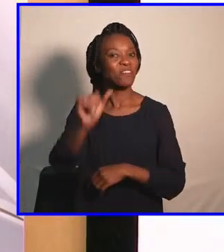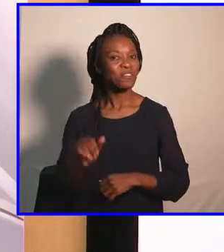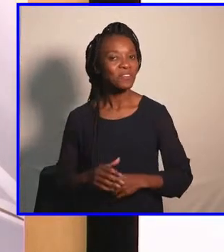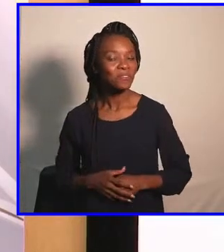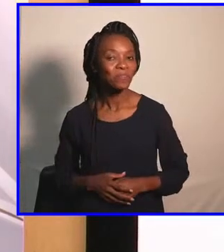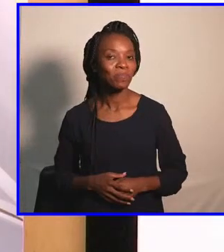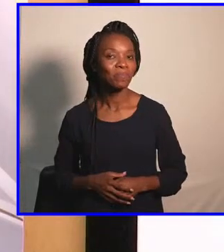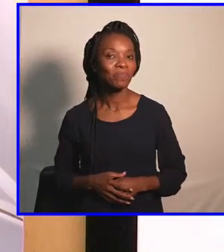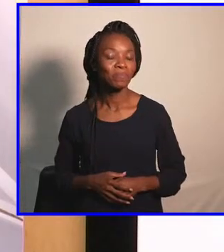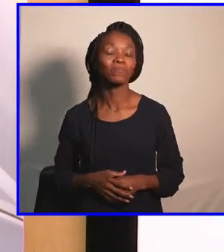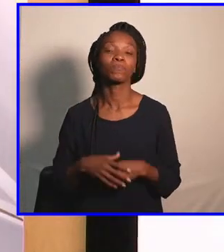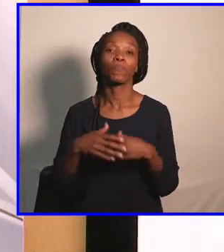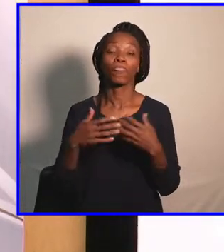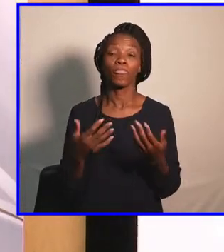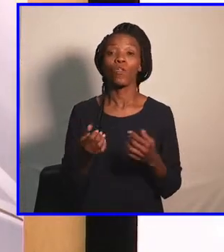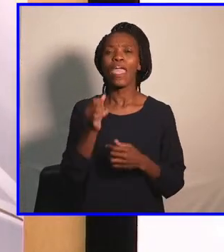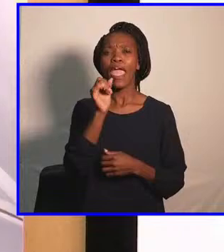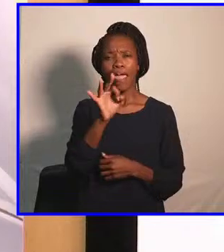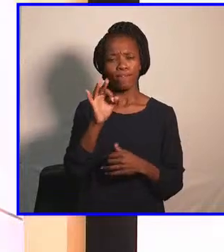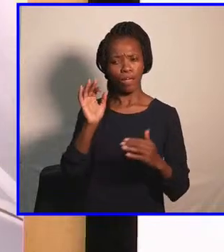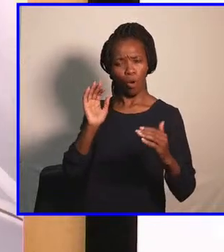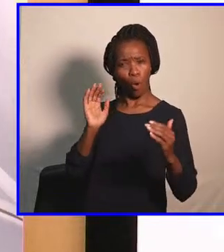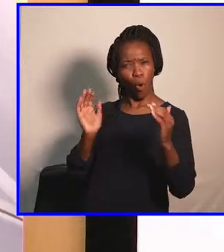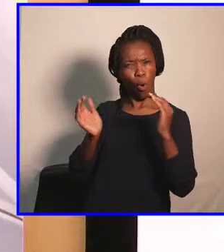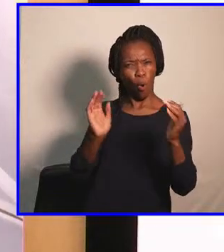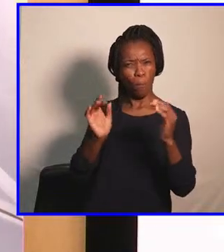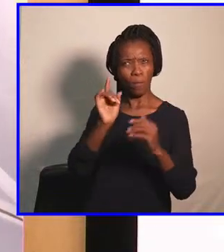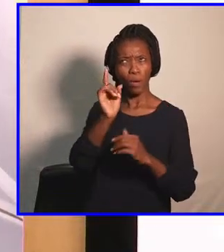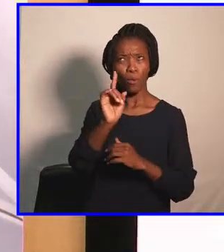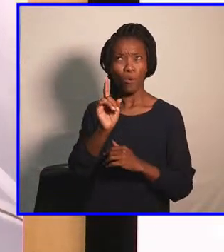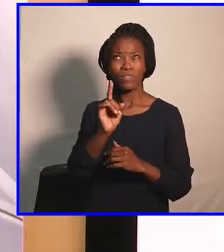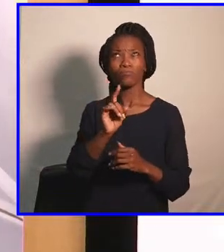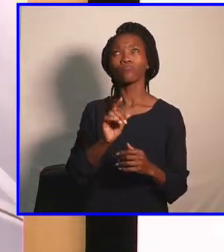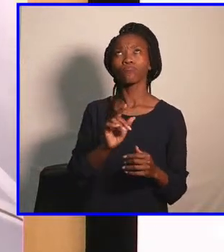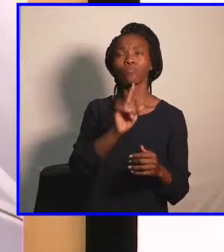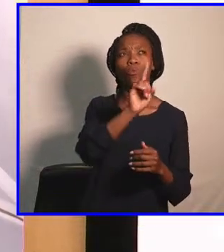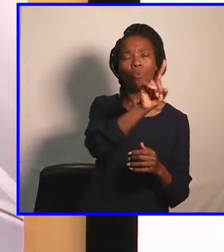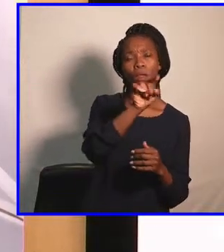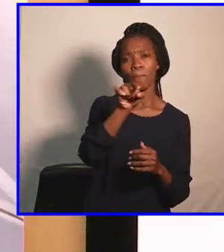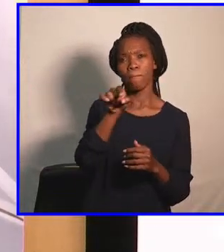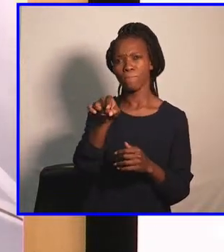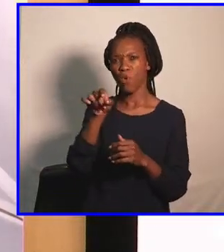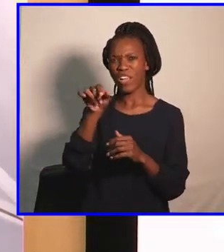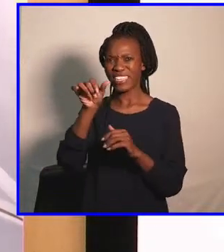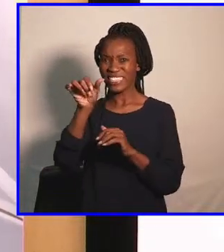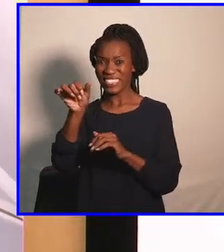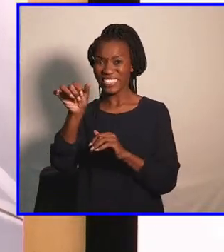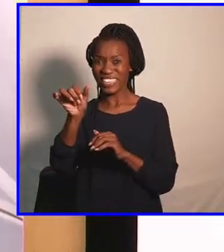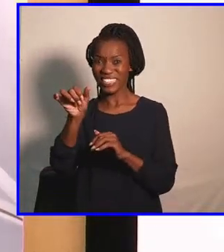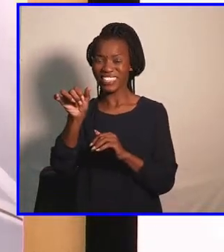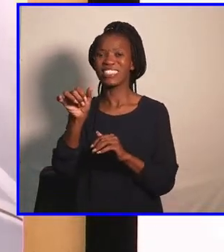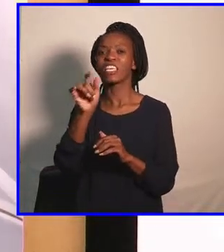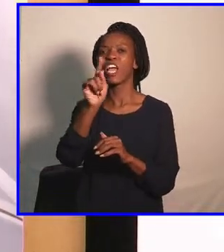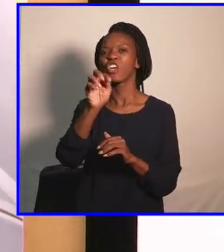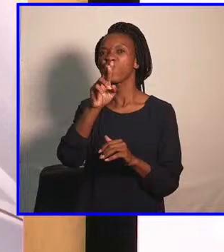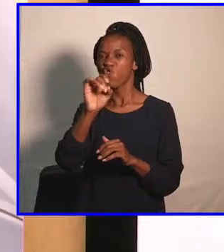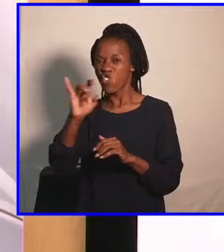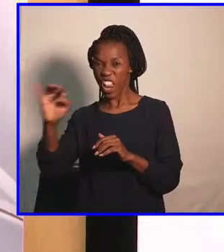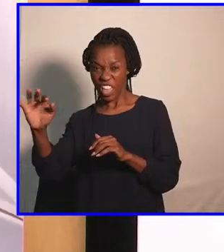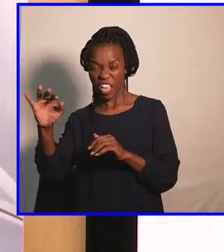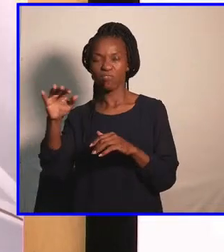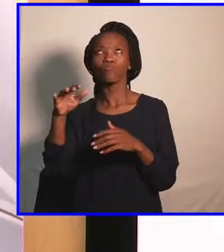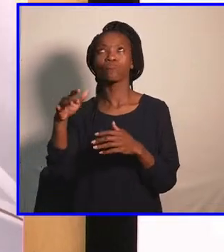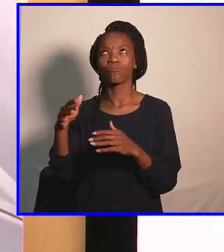Africans. When one compares the amount of 1.6 trillion rand collected by the end